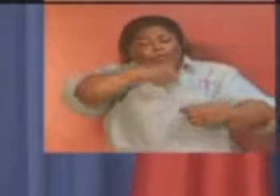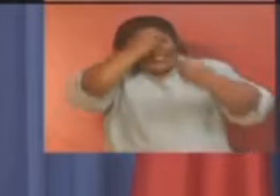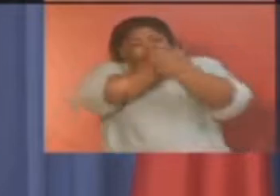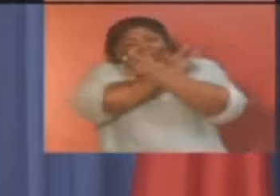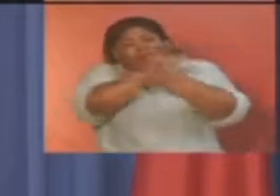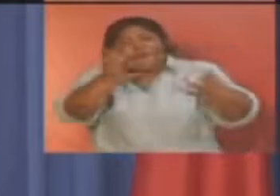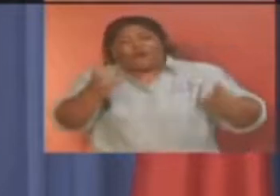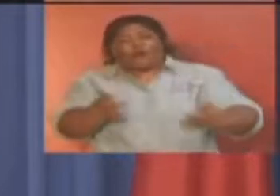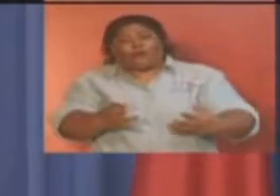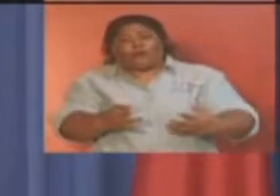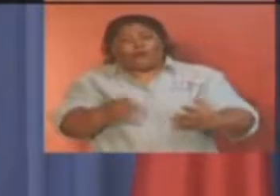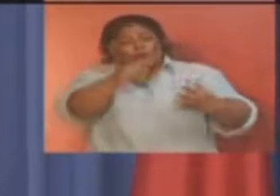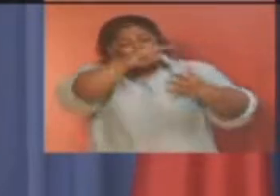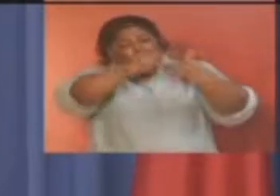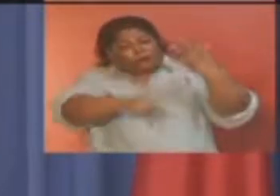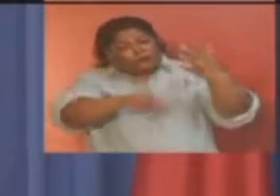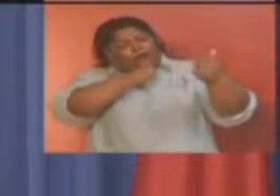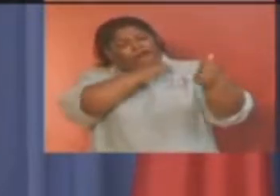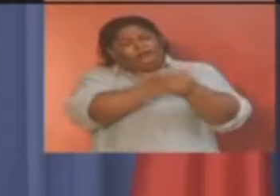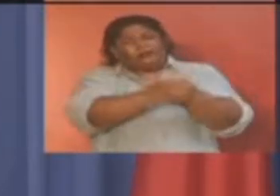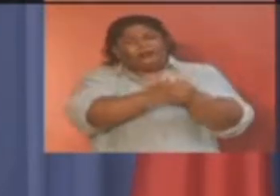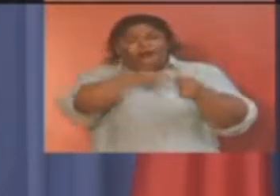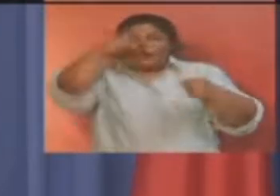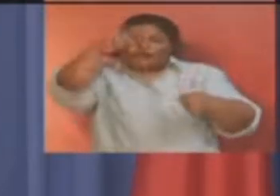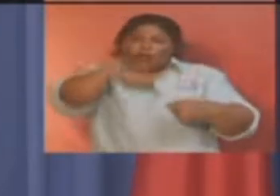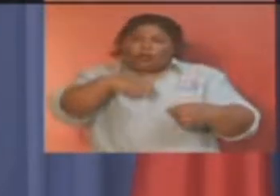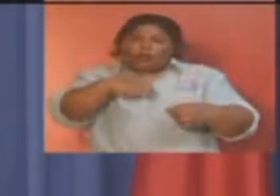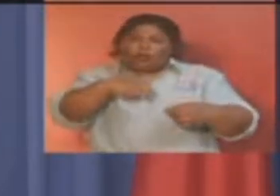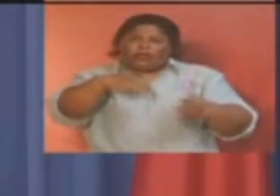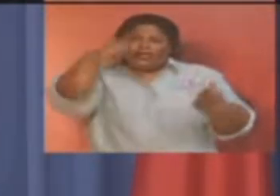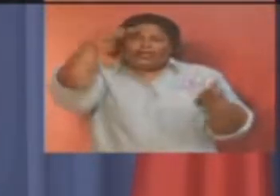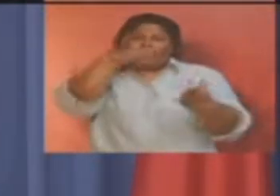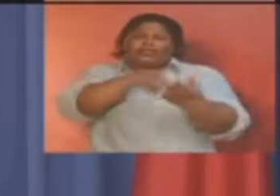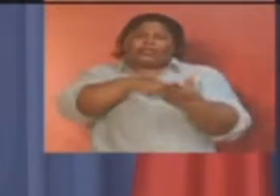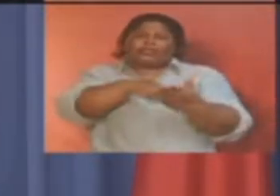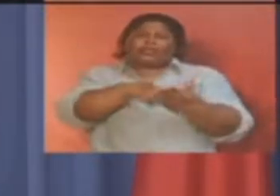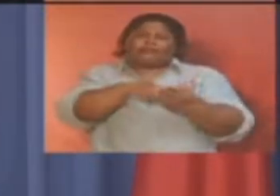it's absolutely mandatory.